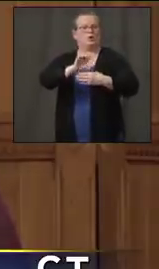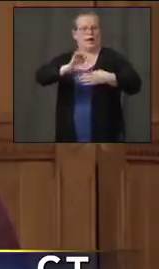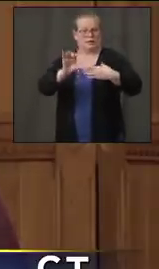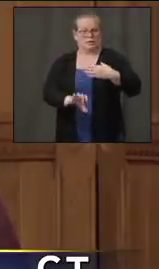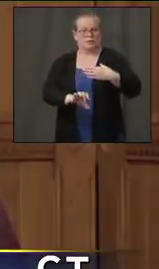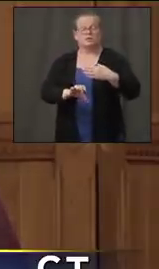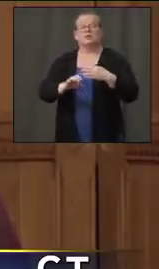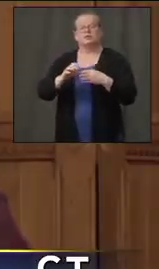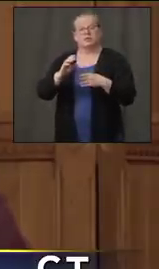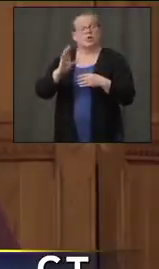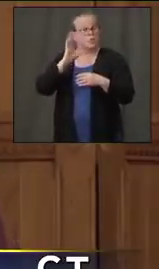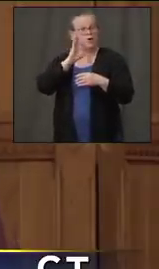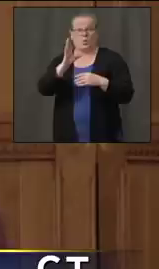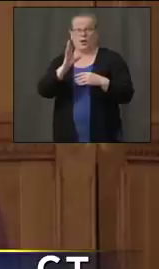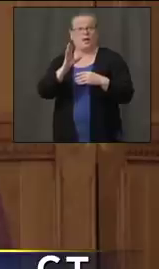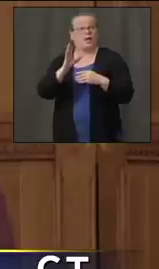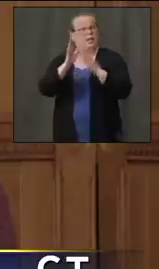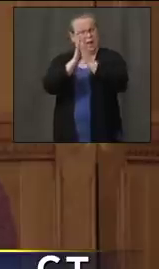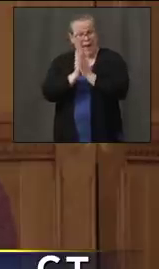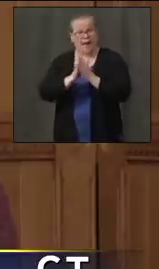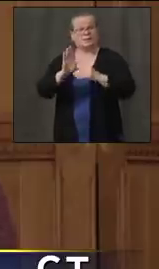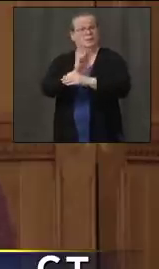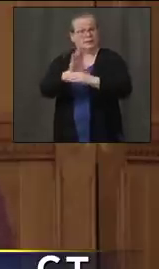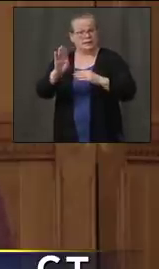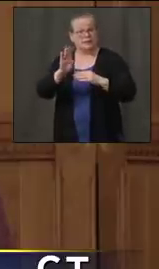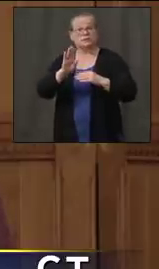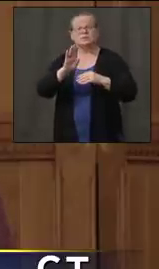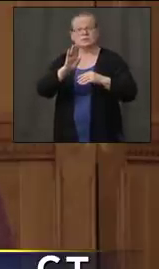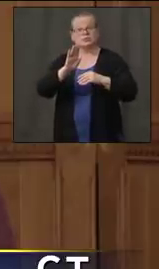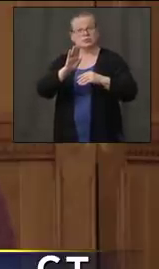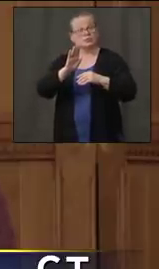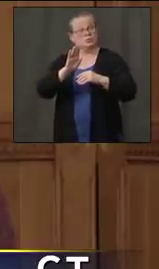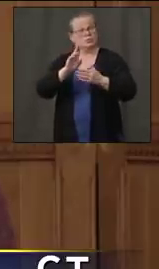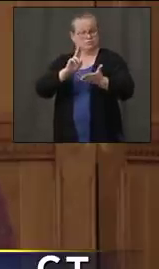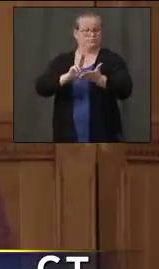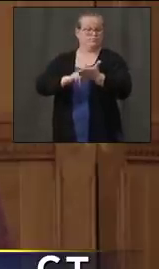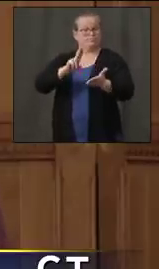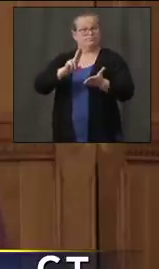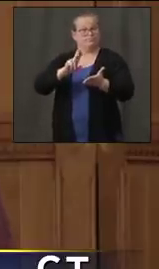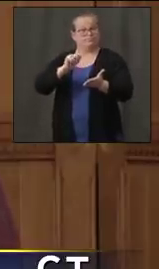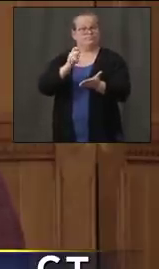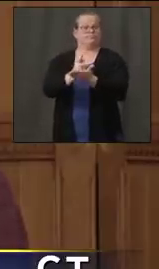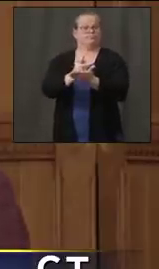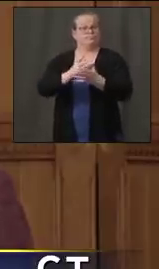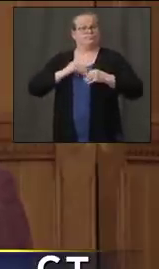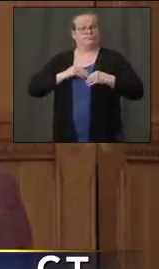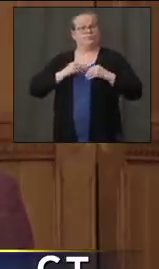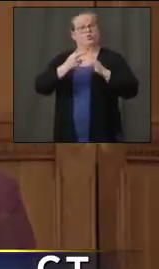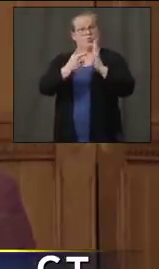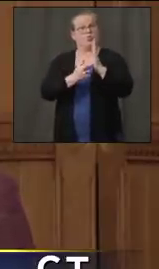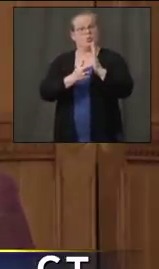to attest to the rules on the DECD website before they reopen as well.